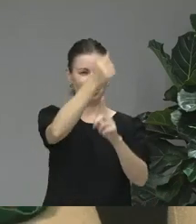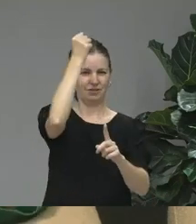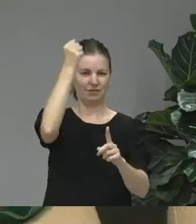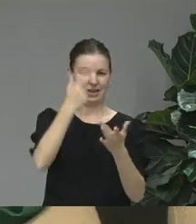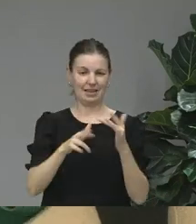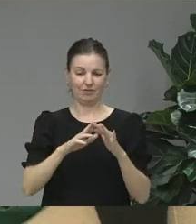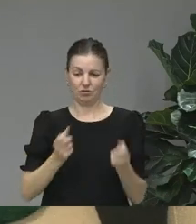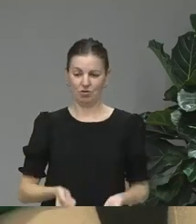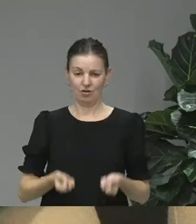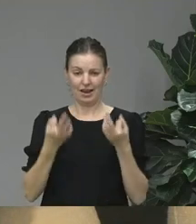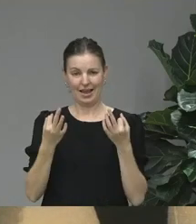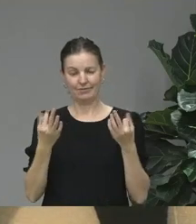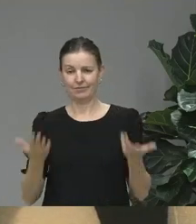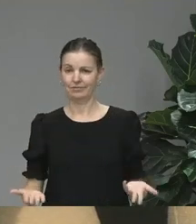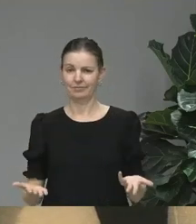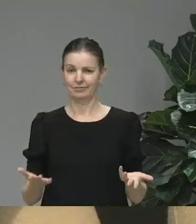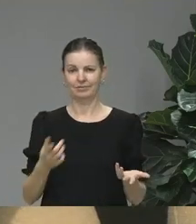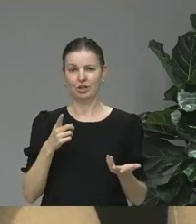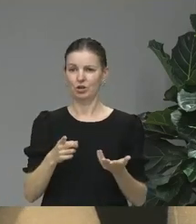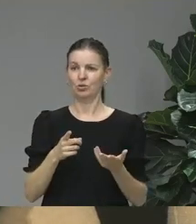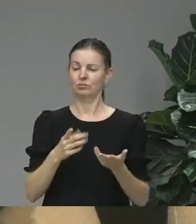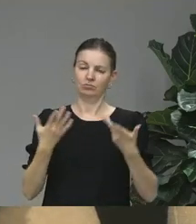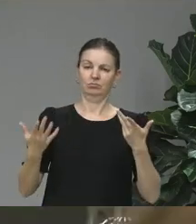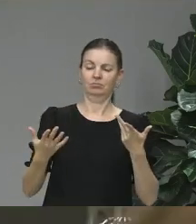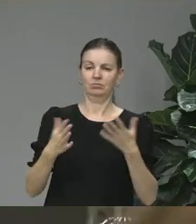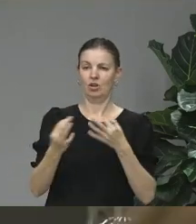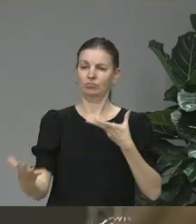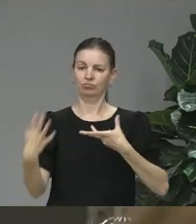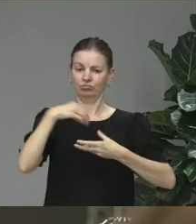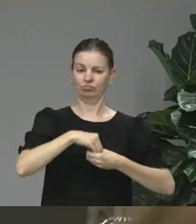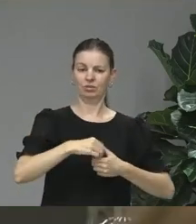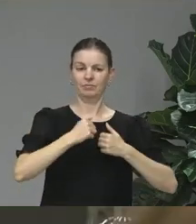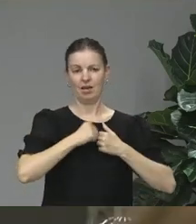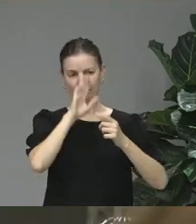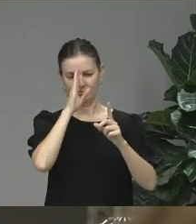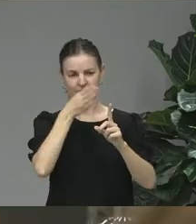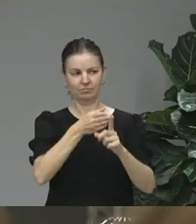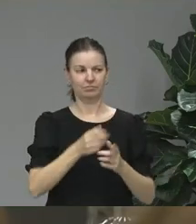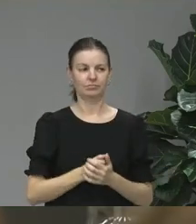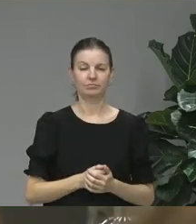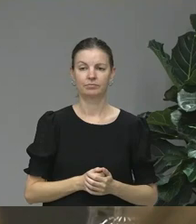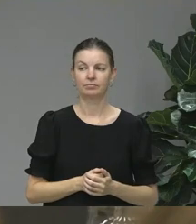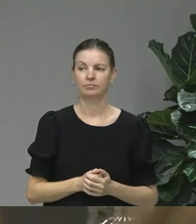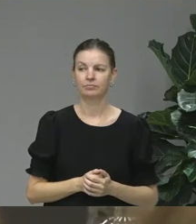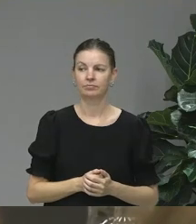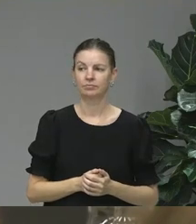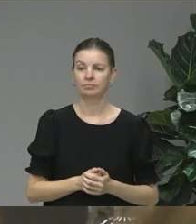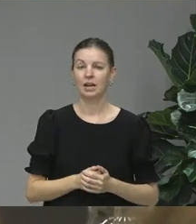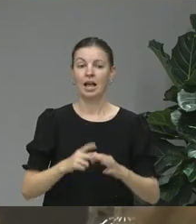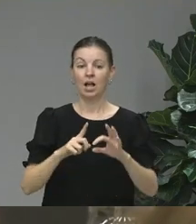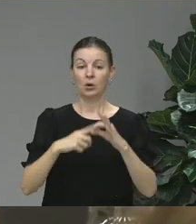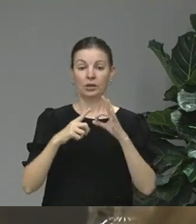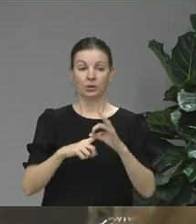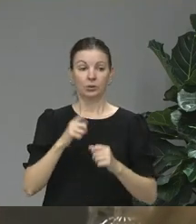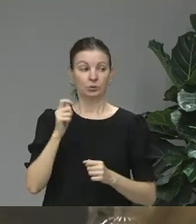missing from my personal agenda. Amazing, thank you. We'll come to questions in a second, so if you haven't